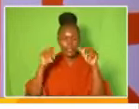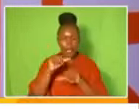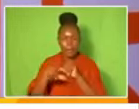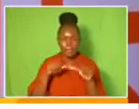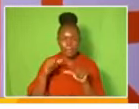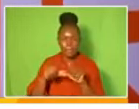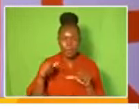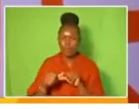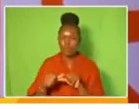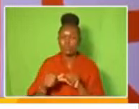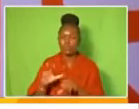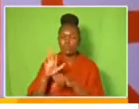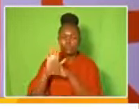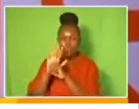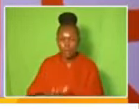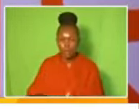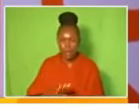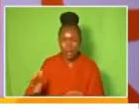meted out